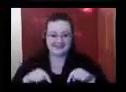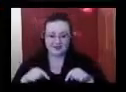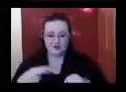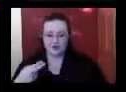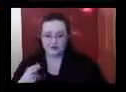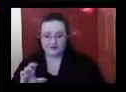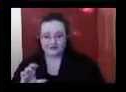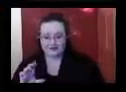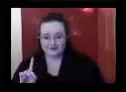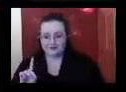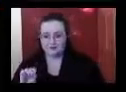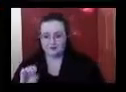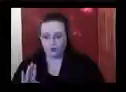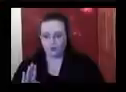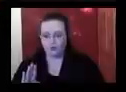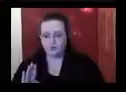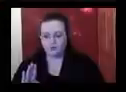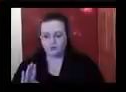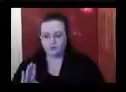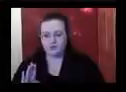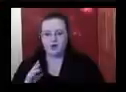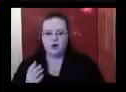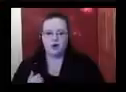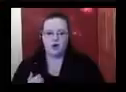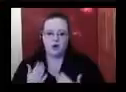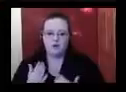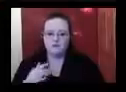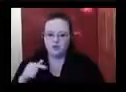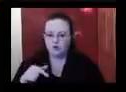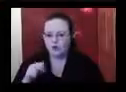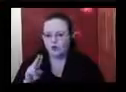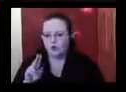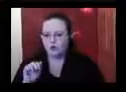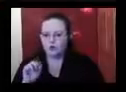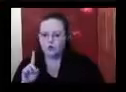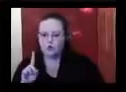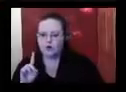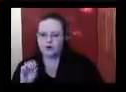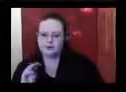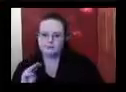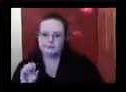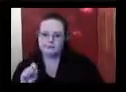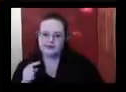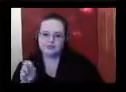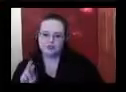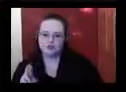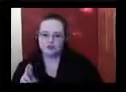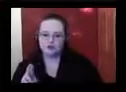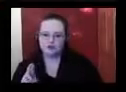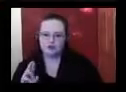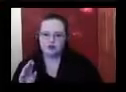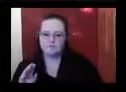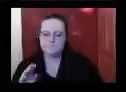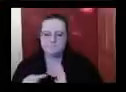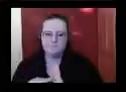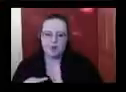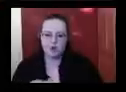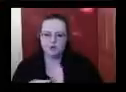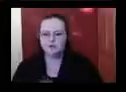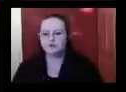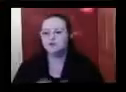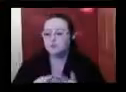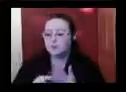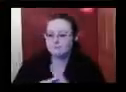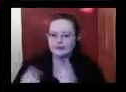Catholic, we'll offer a quadmester model, which we did last year as well, but with our students attending every day, all